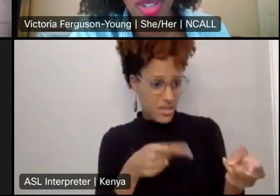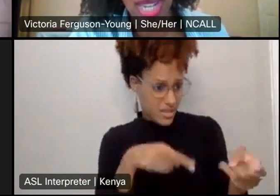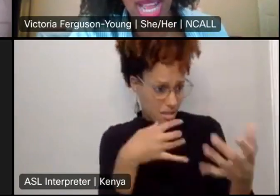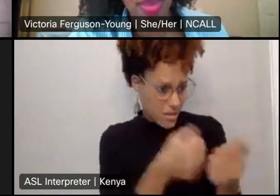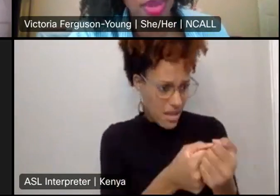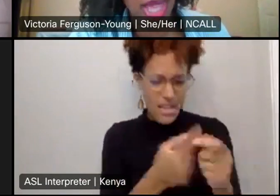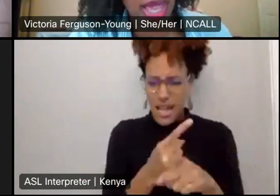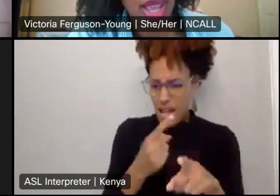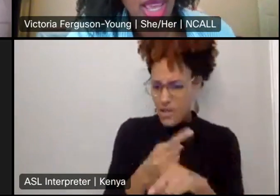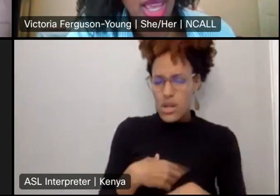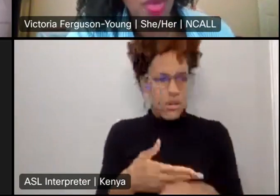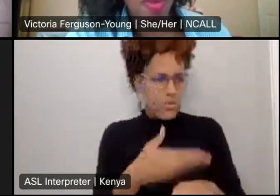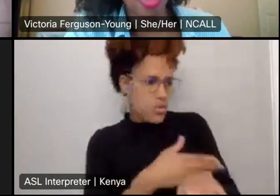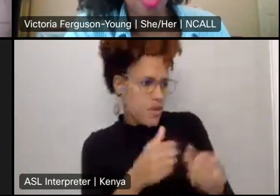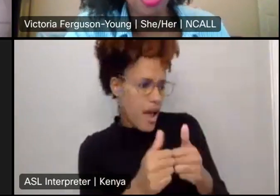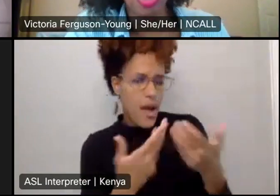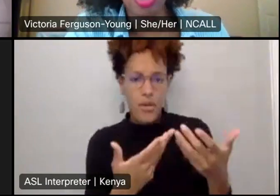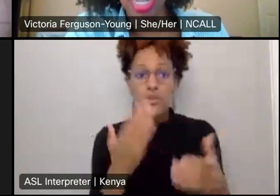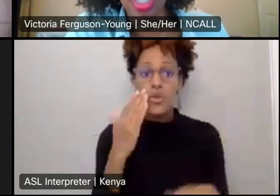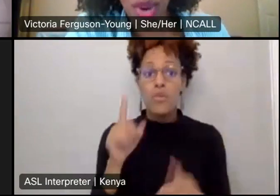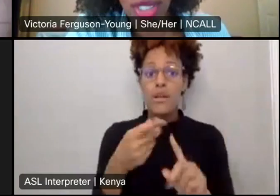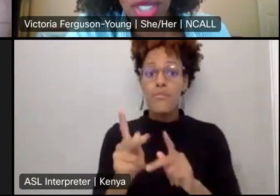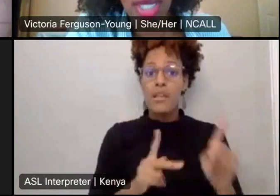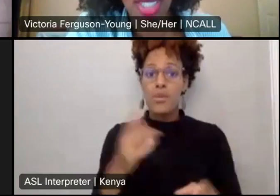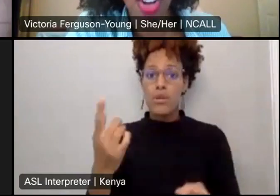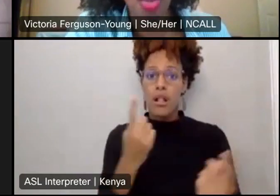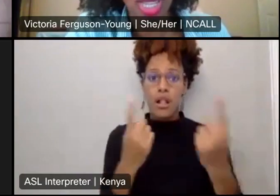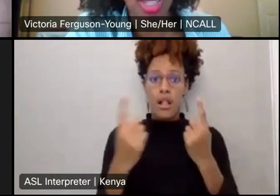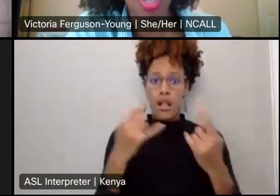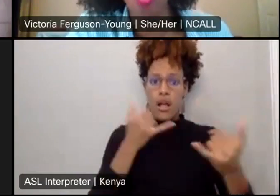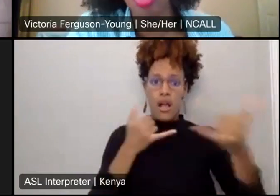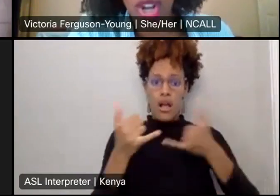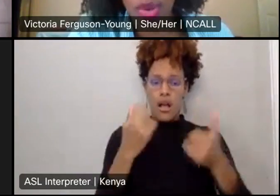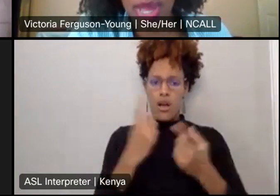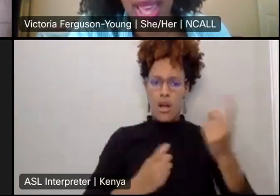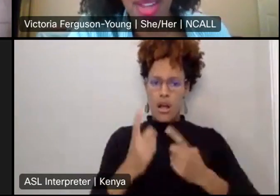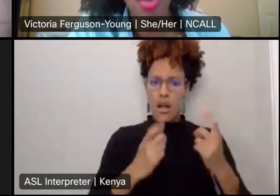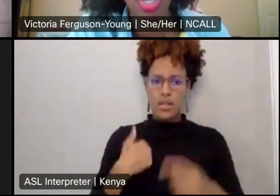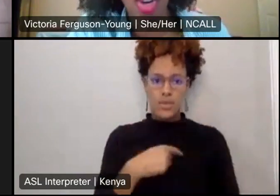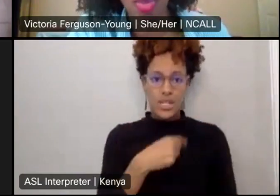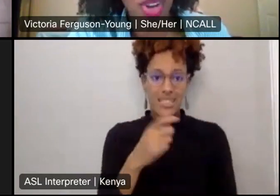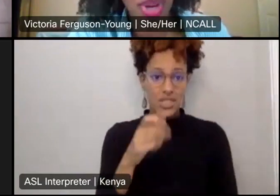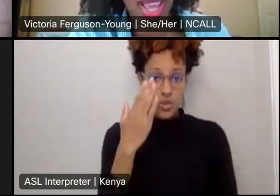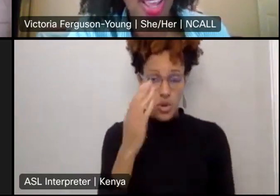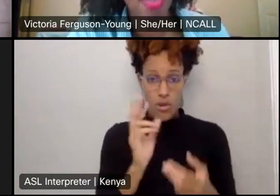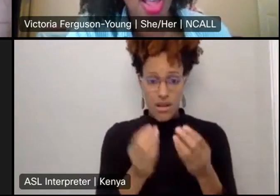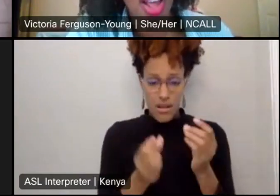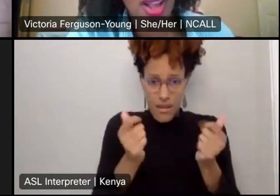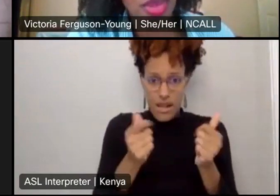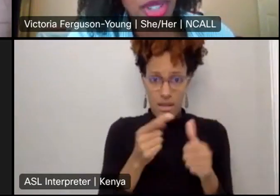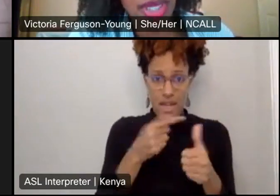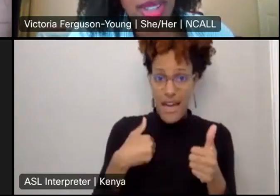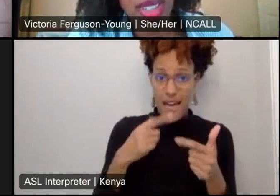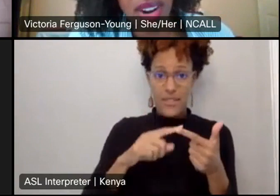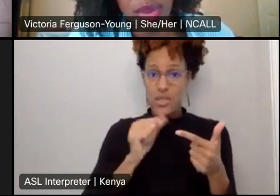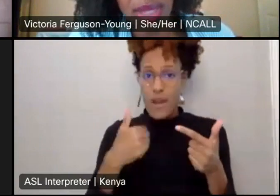do a better job, so that when people are coming to us asking questions, we know what we have, we know what we don't have.